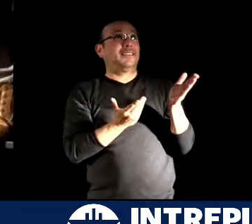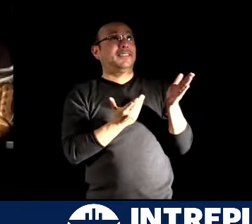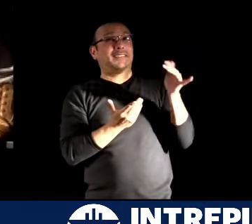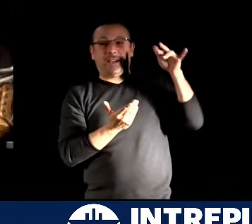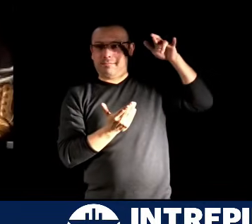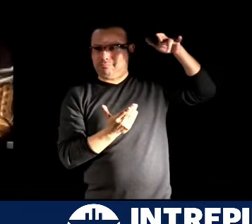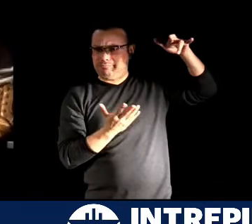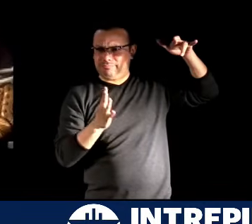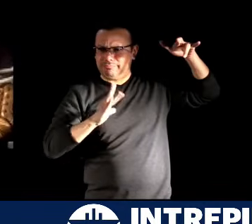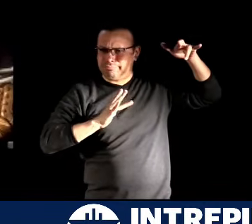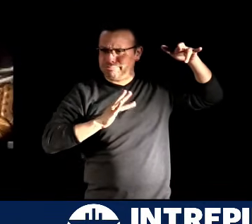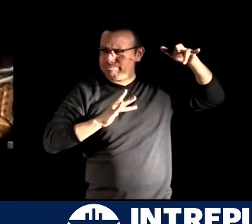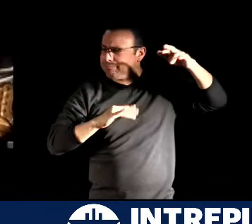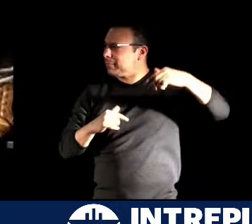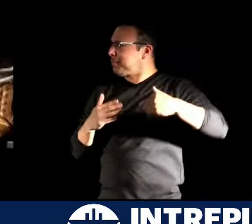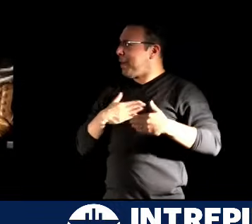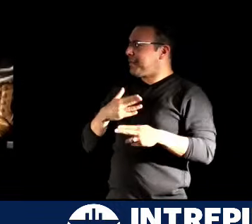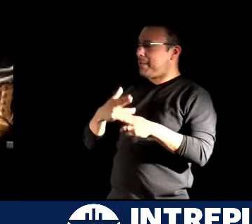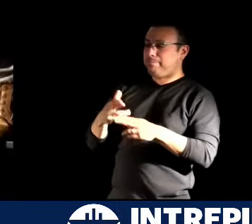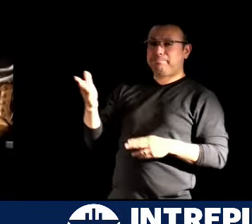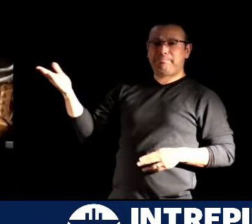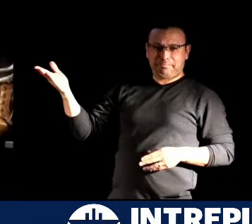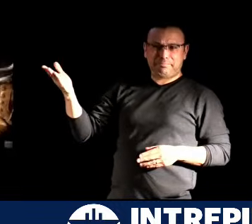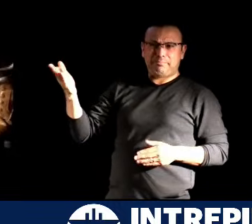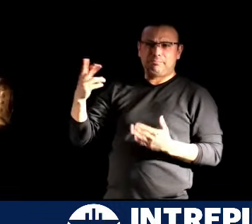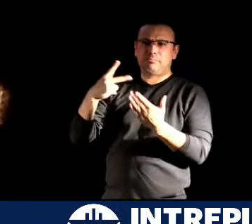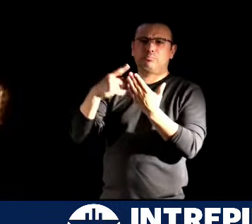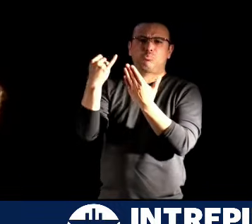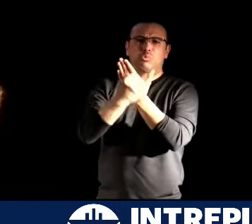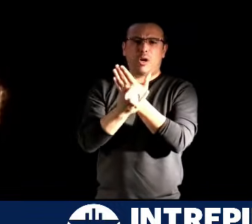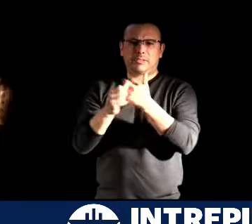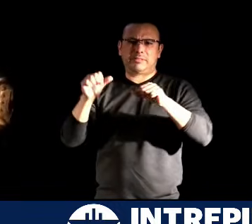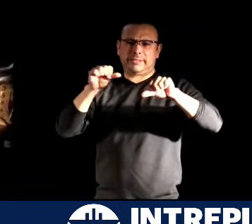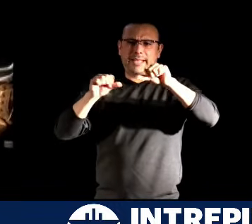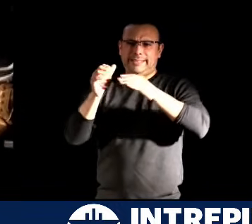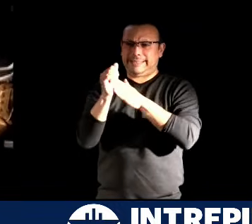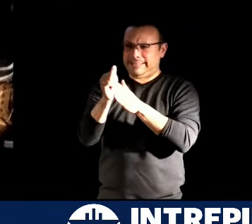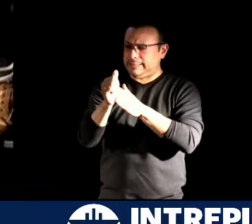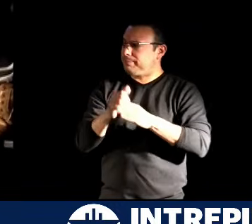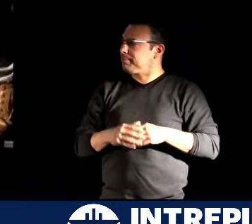So I'm Noor Rawafi. I'm the project scientist. Brian